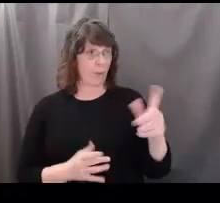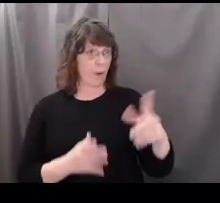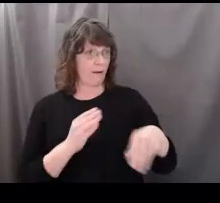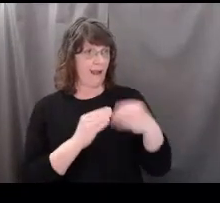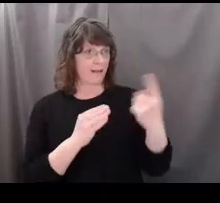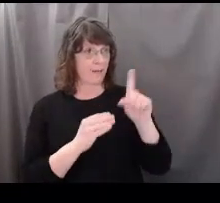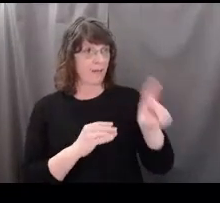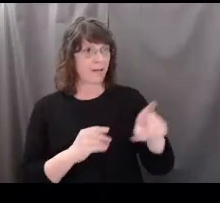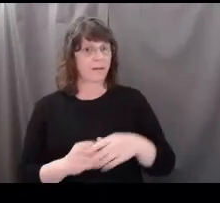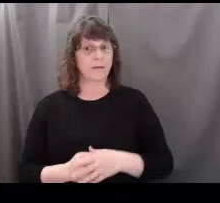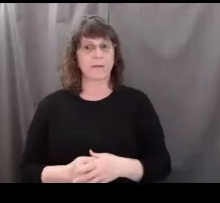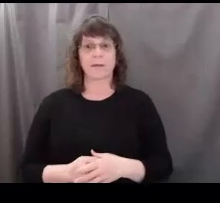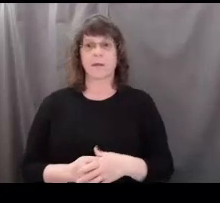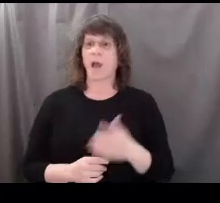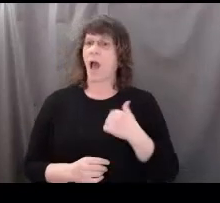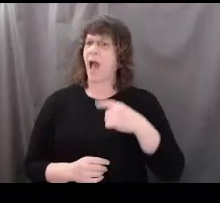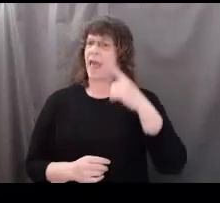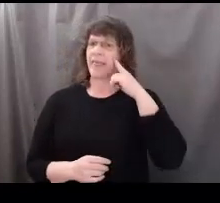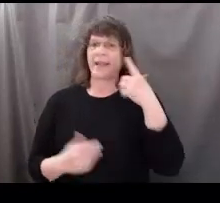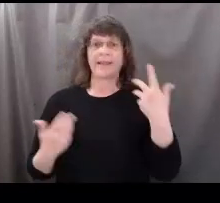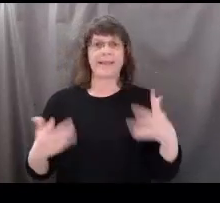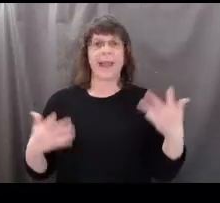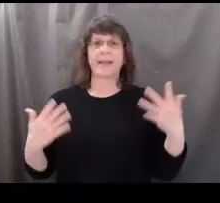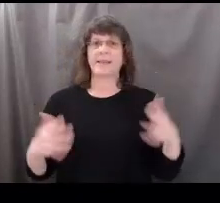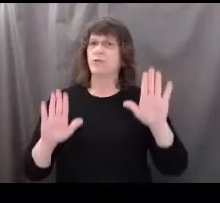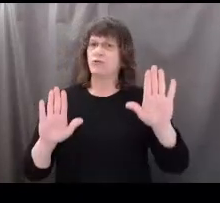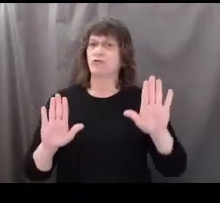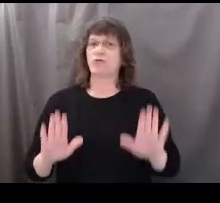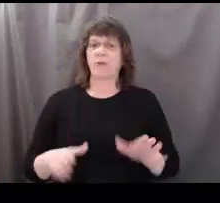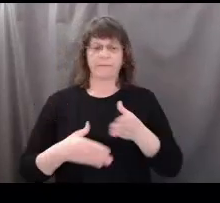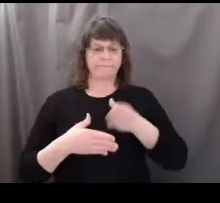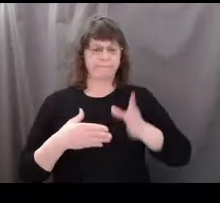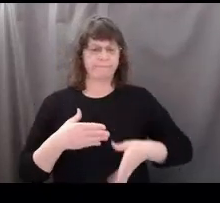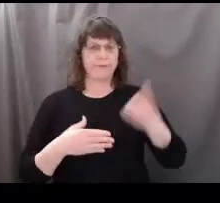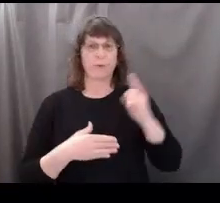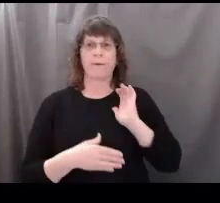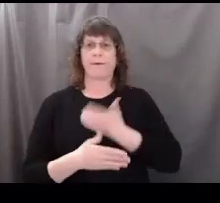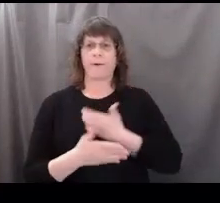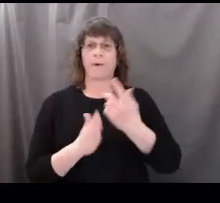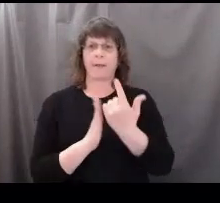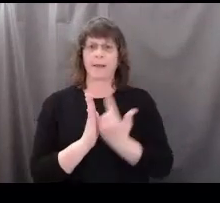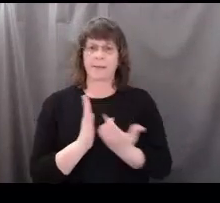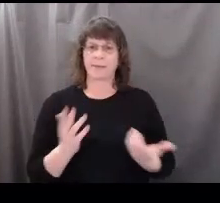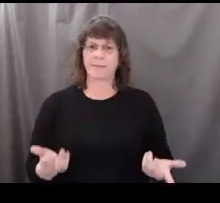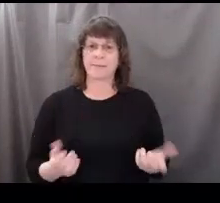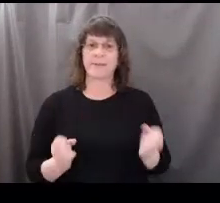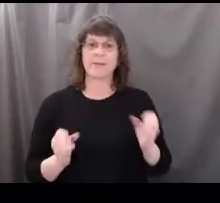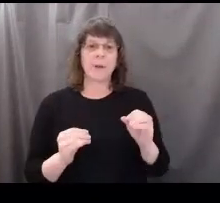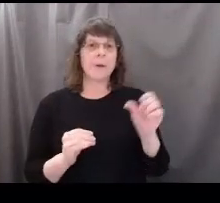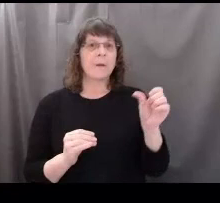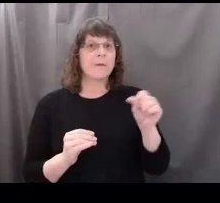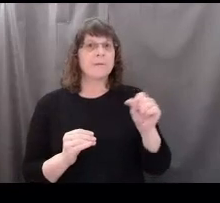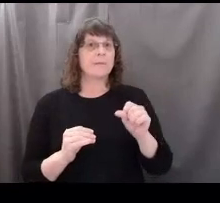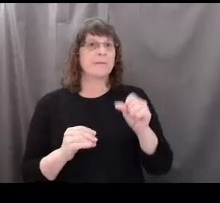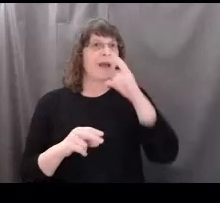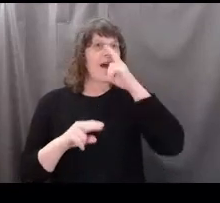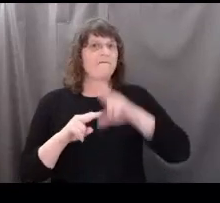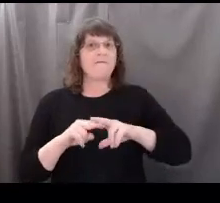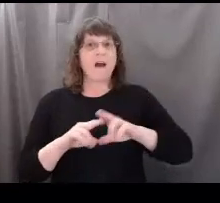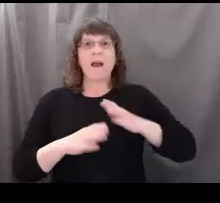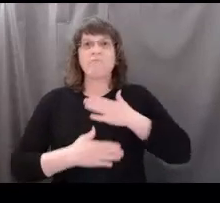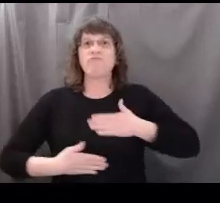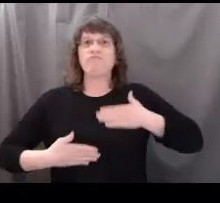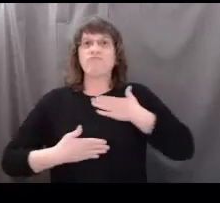Chickpea? I think that is a great conclusion to our lesson. So, yeah, I would just say have fun